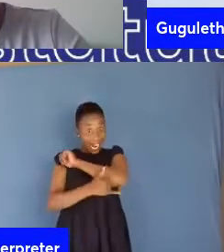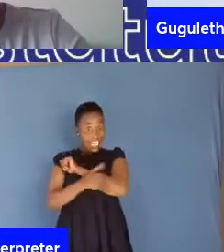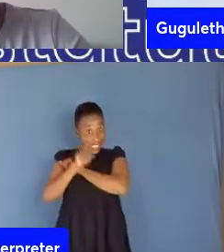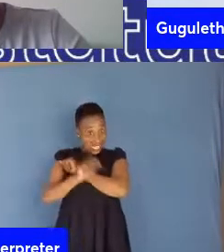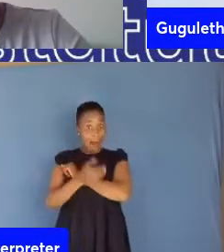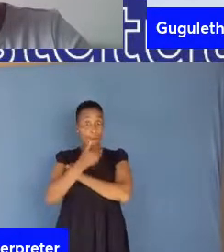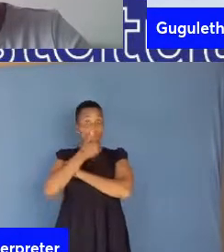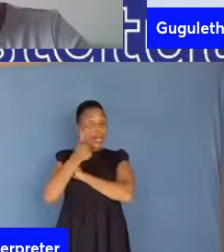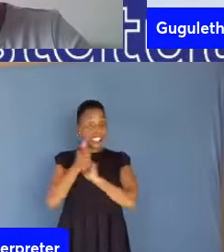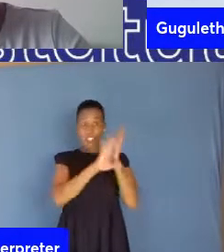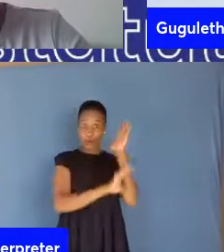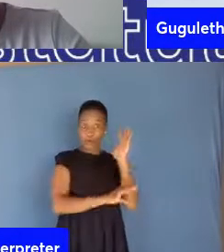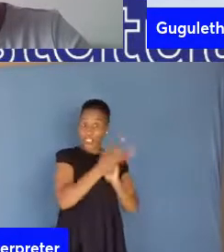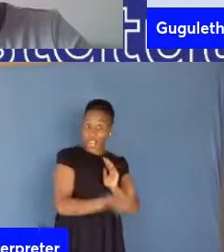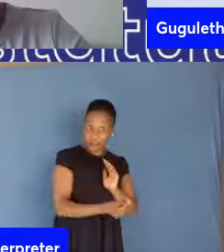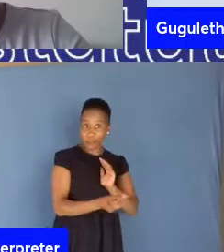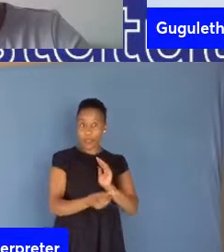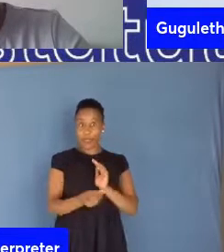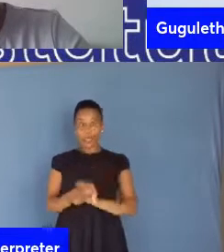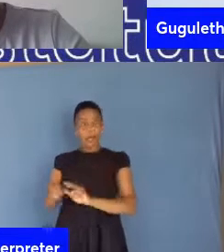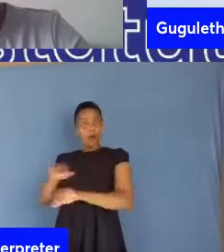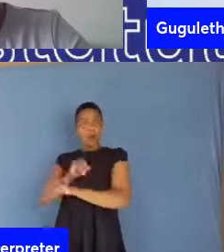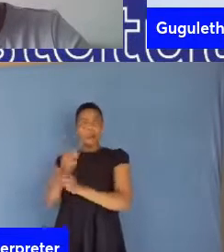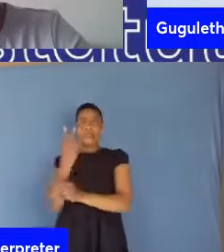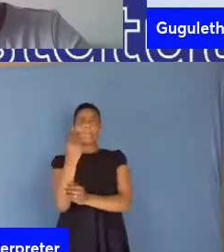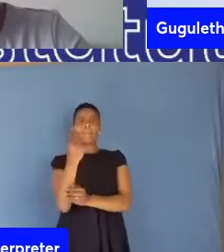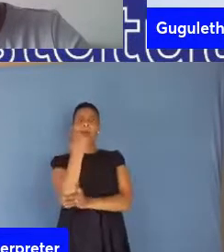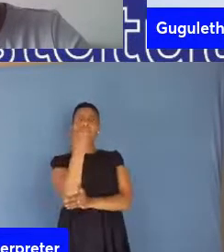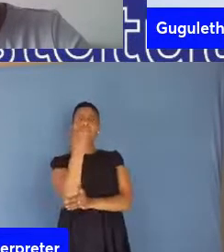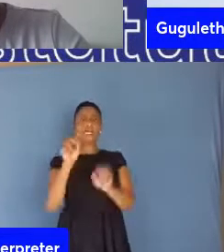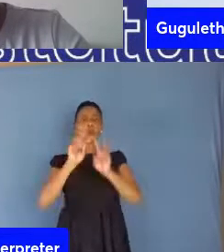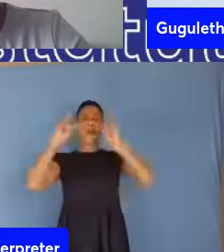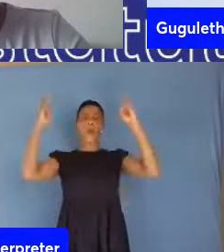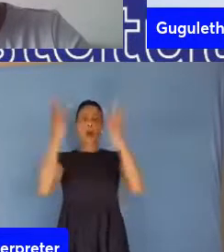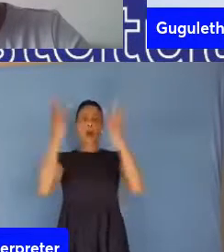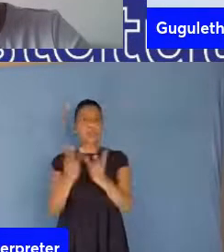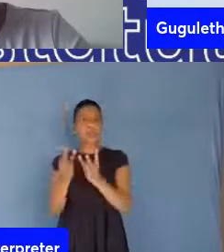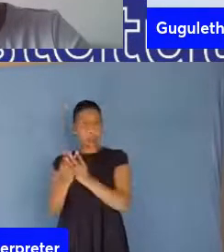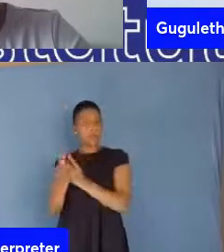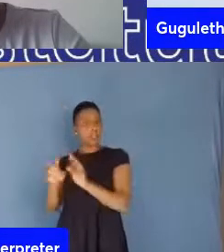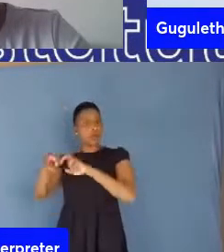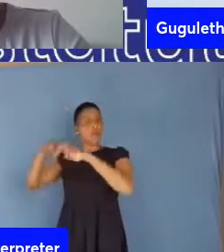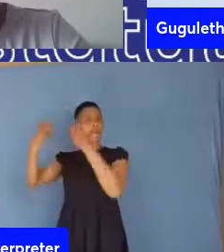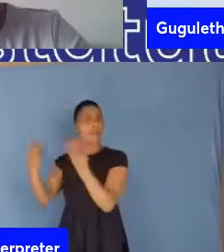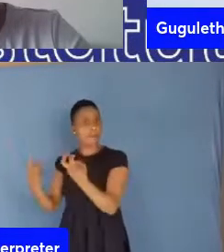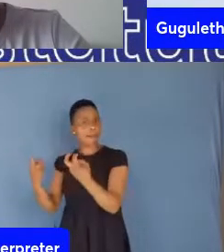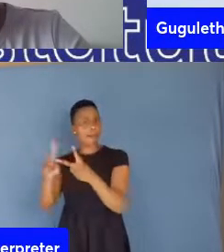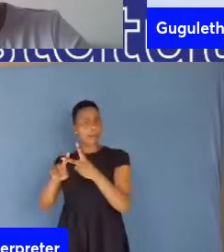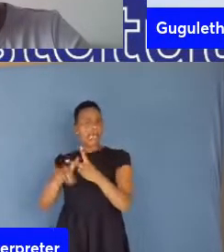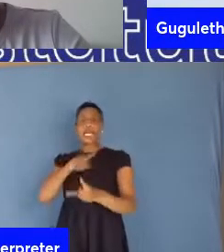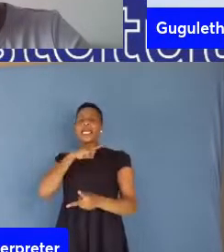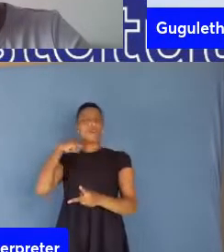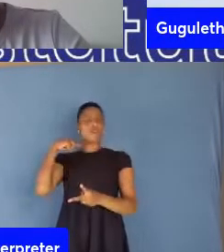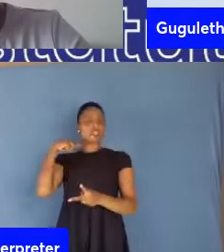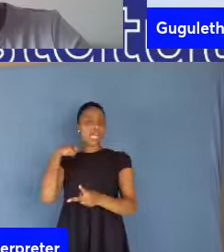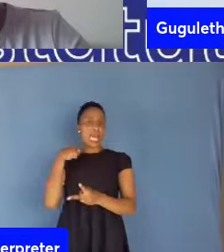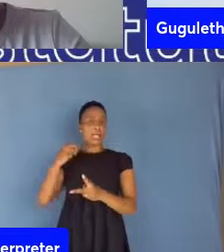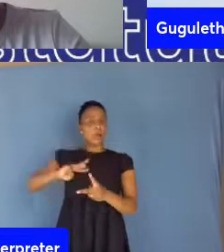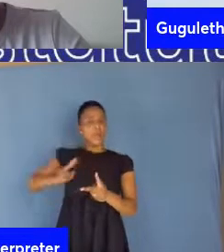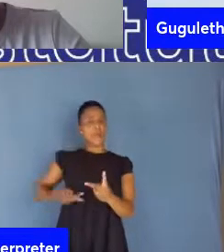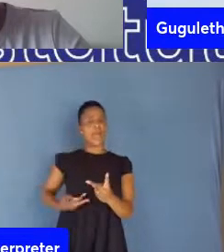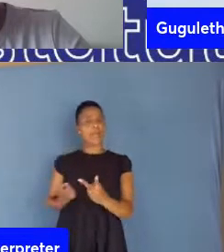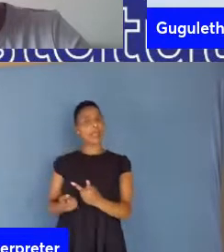femicide, right? 5 times more than the global average. You need to ask yourself what is happening. And I mean, if you think about rape in